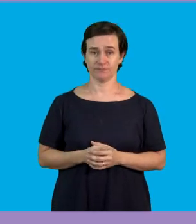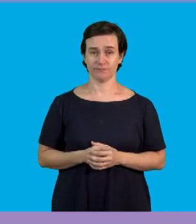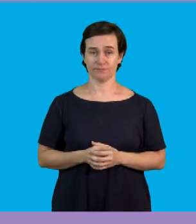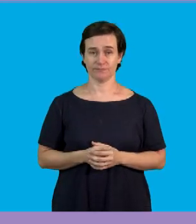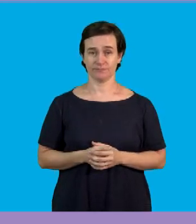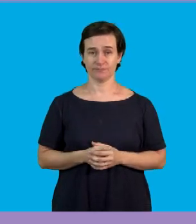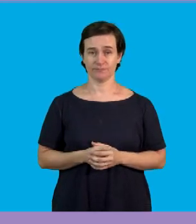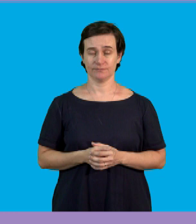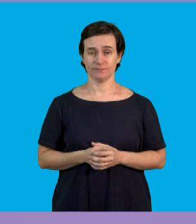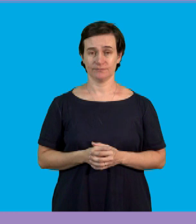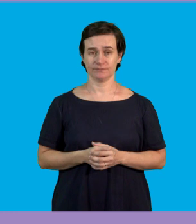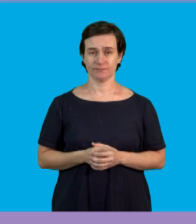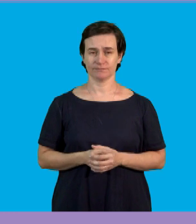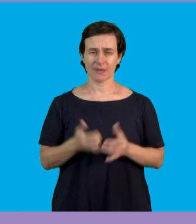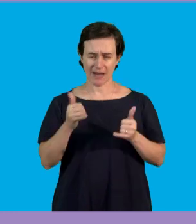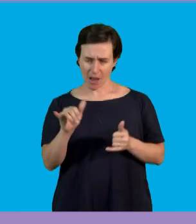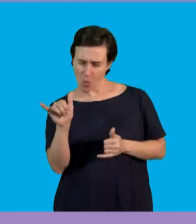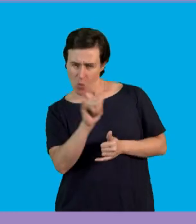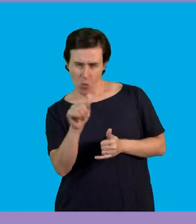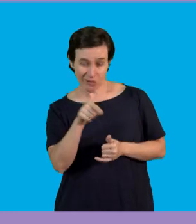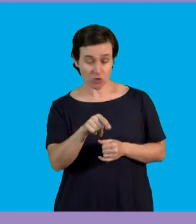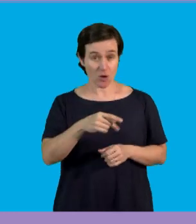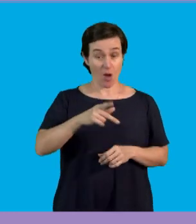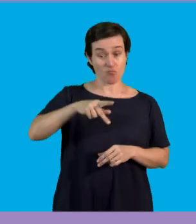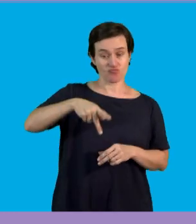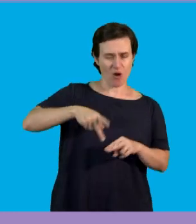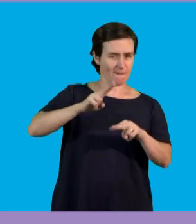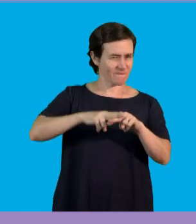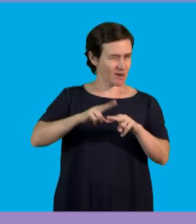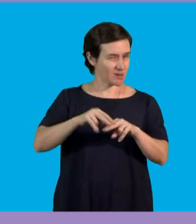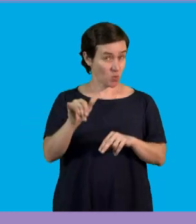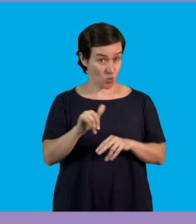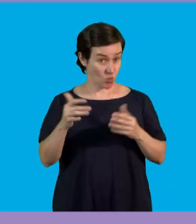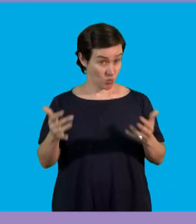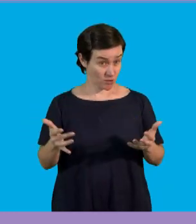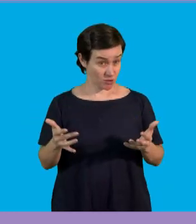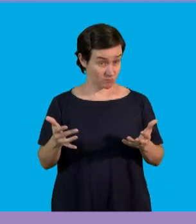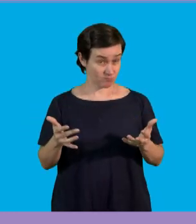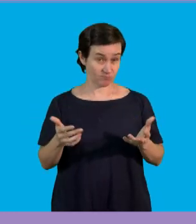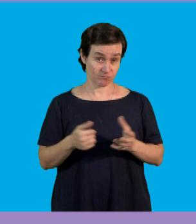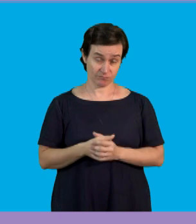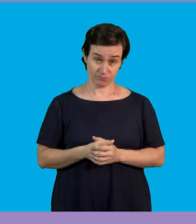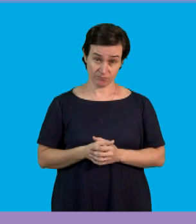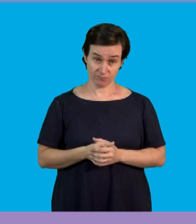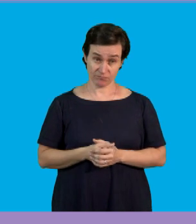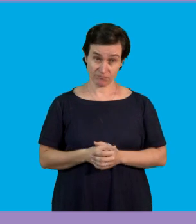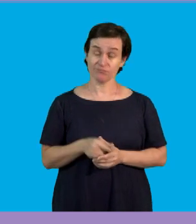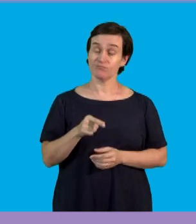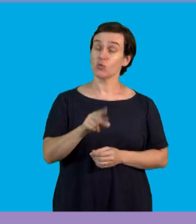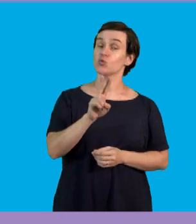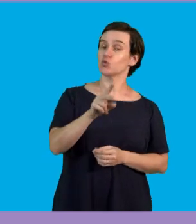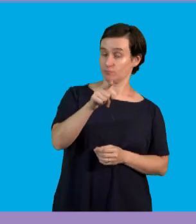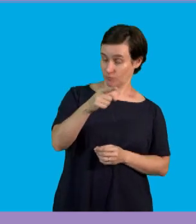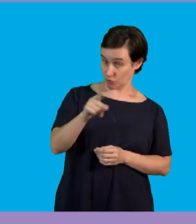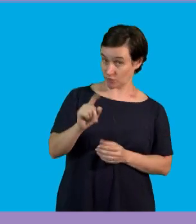15, and 30. Now, which ones are the prime factors here? If you are saying